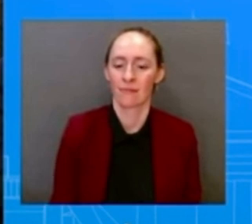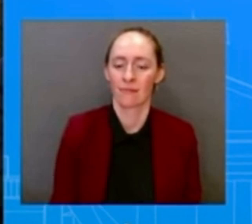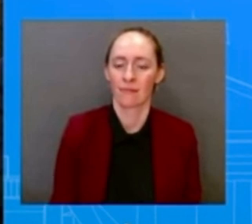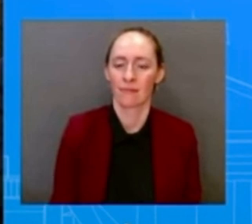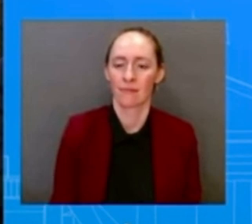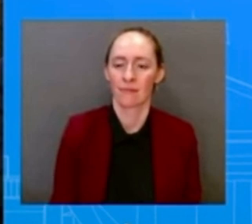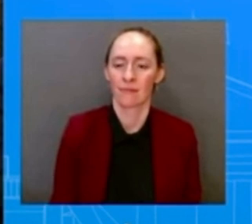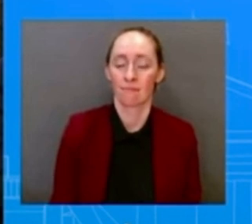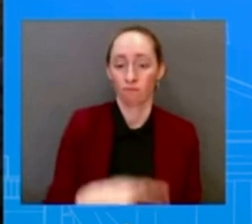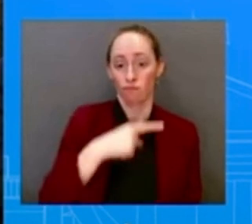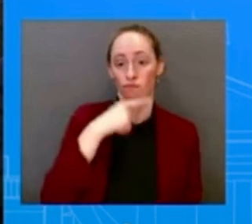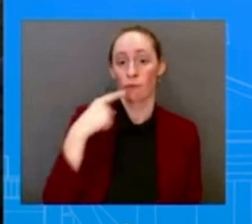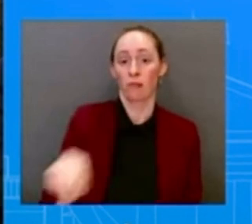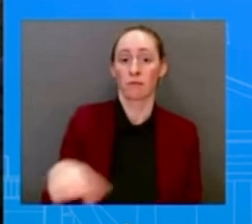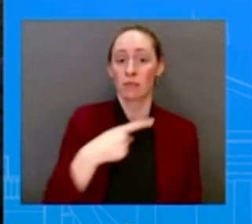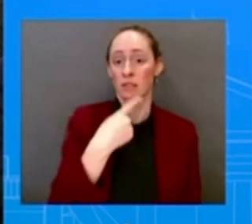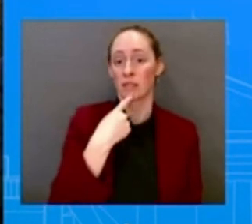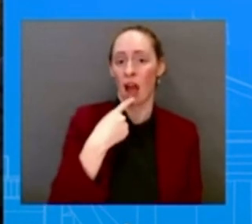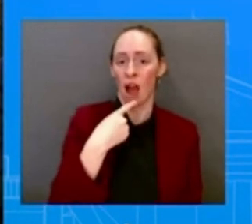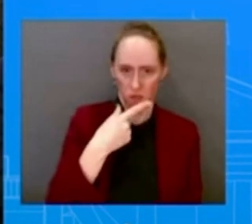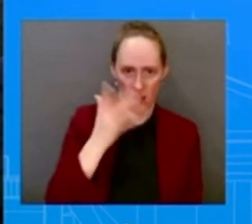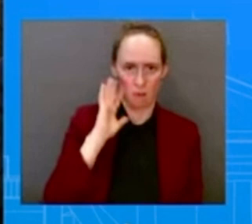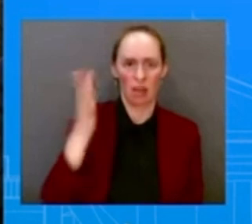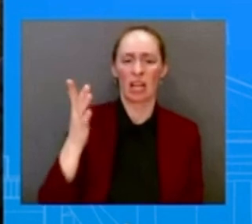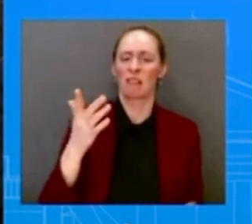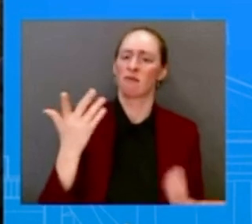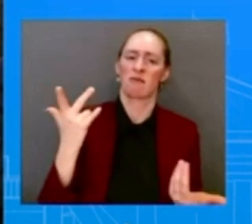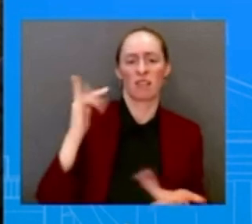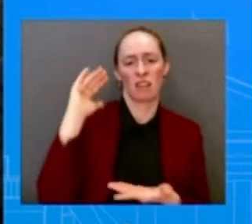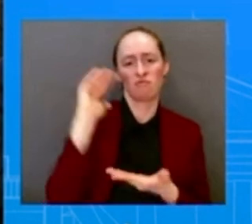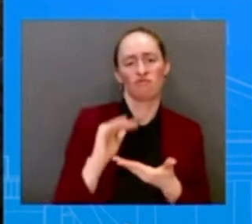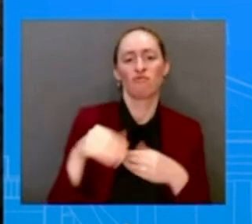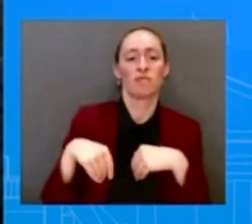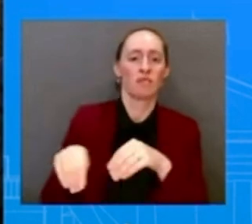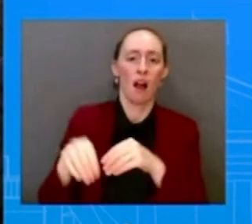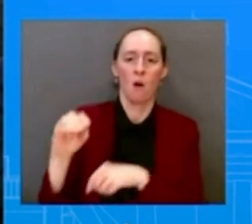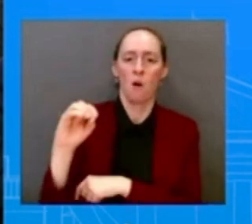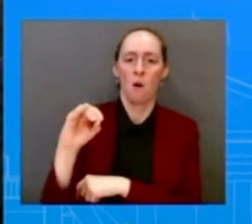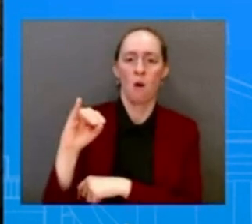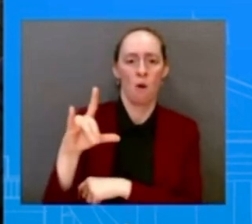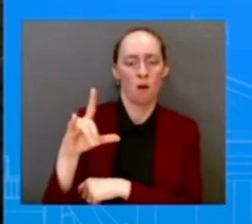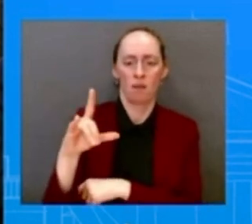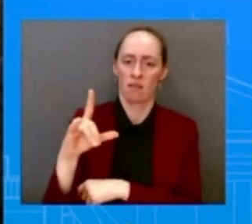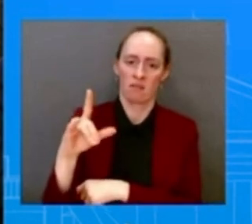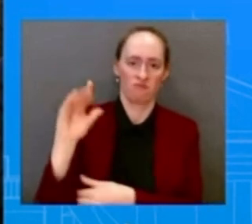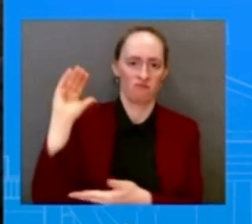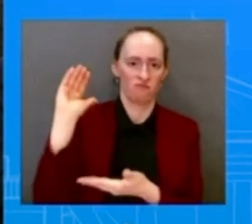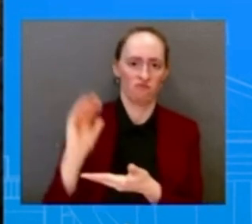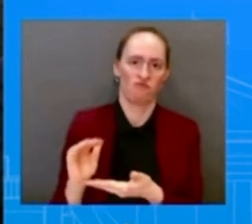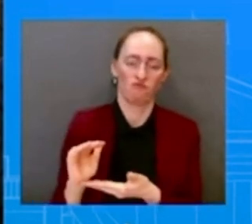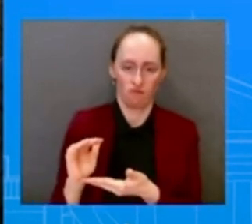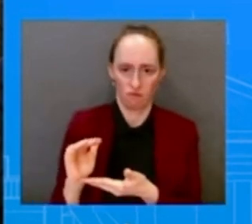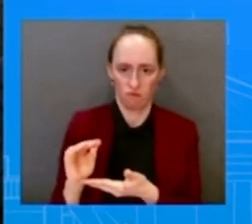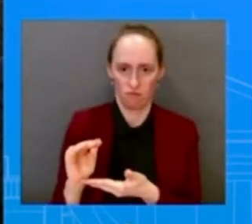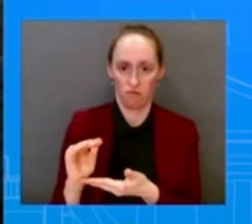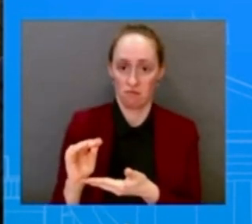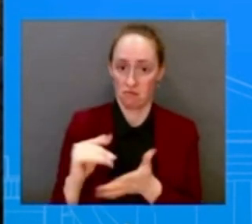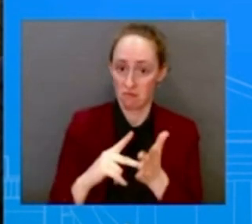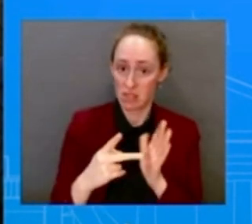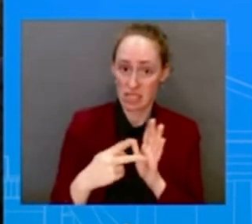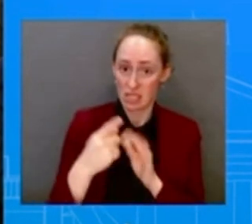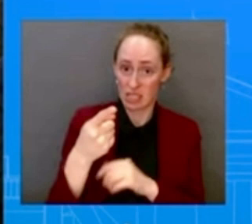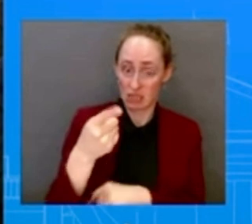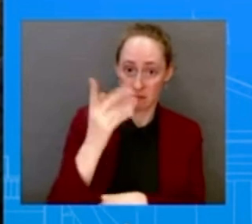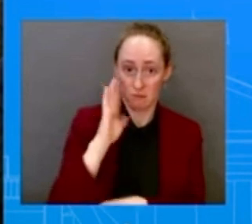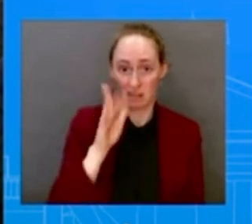response to that? And will you reach out to OPEC to ask them to sort of compensate the difference so that the price of oil doesn't escalate at